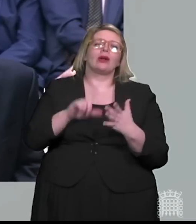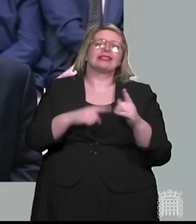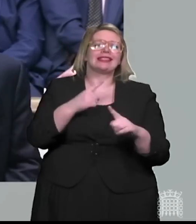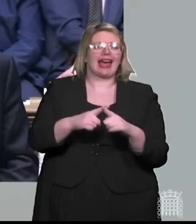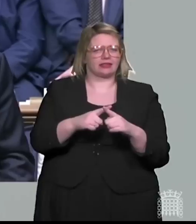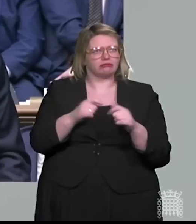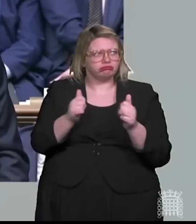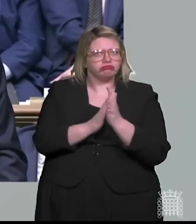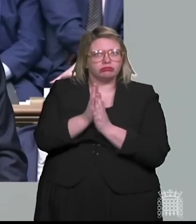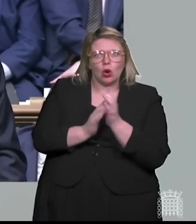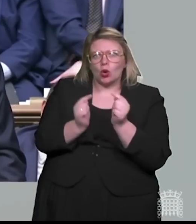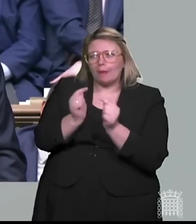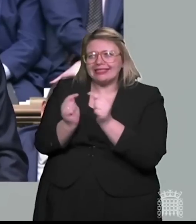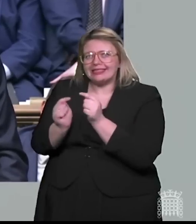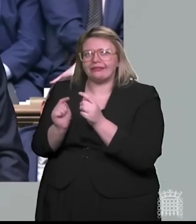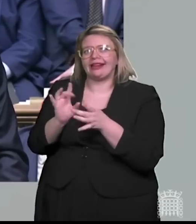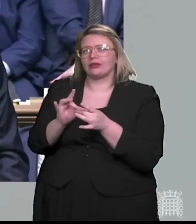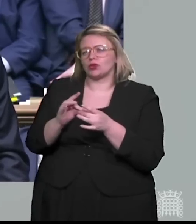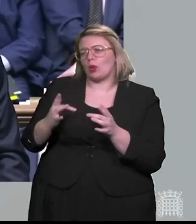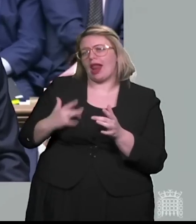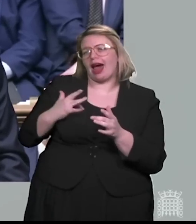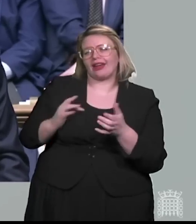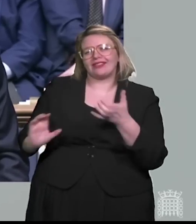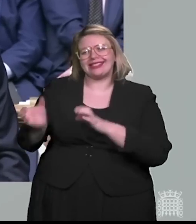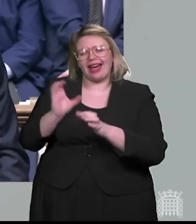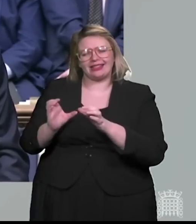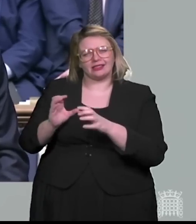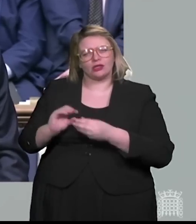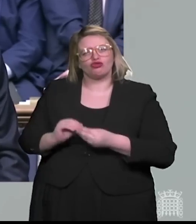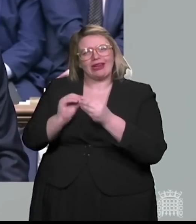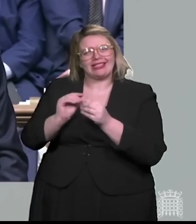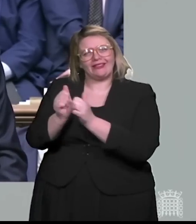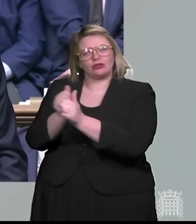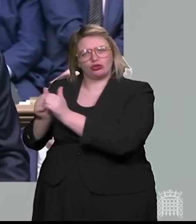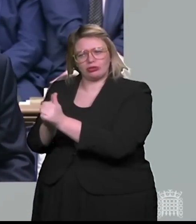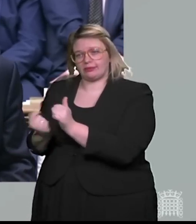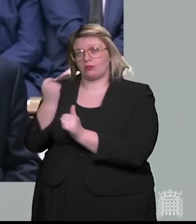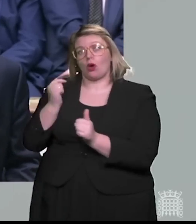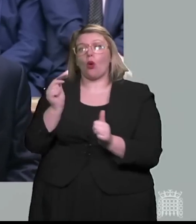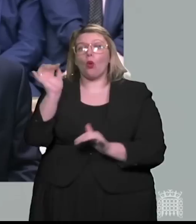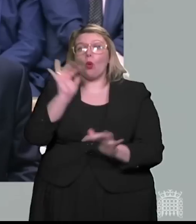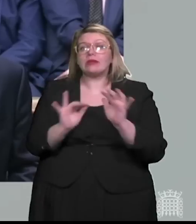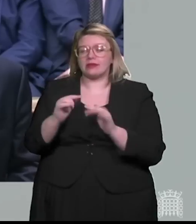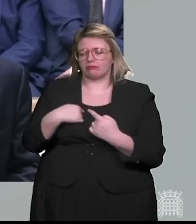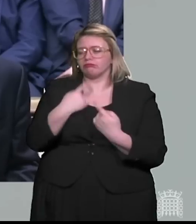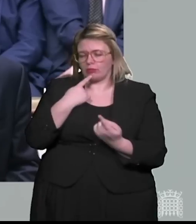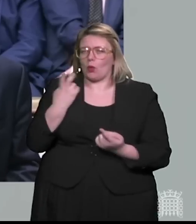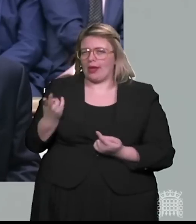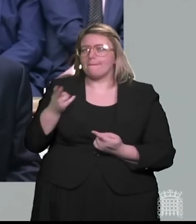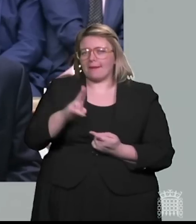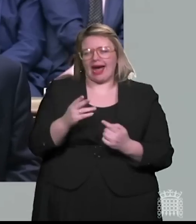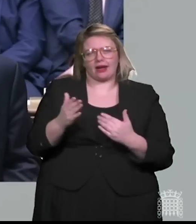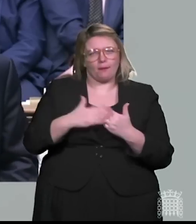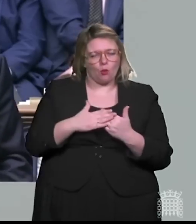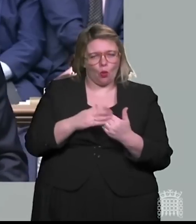more competitive in our life science and creative industries sectors. In the autumn, I said I'd return with a more robust R&D tax